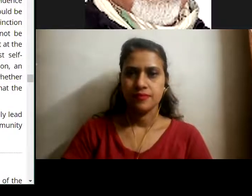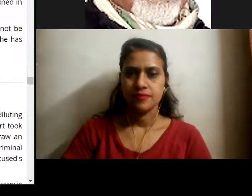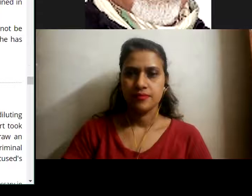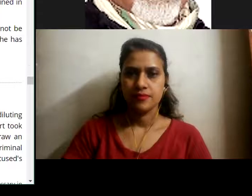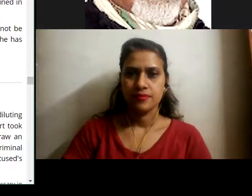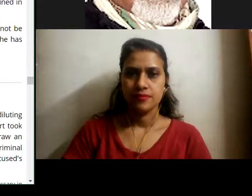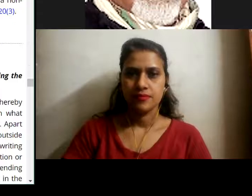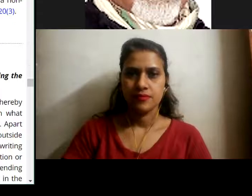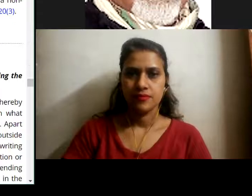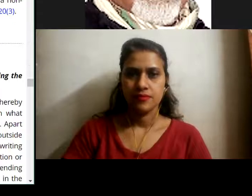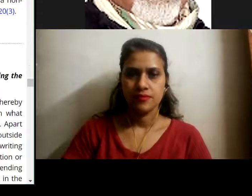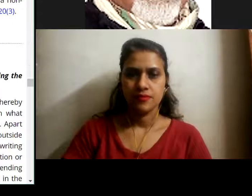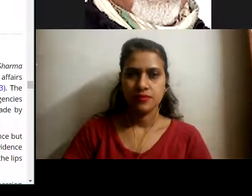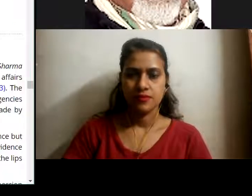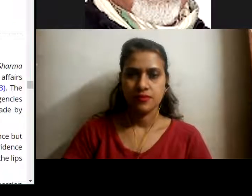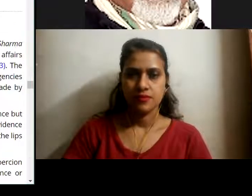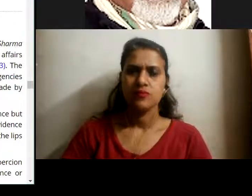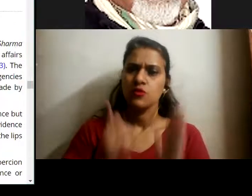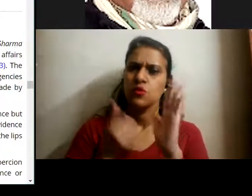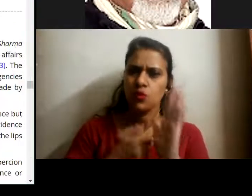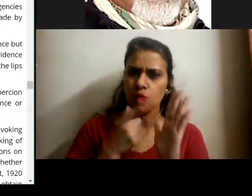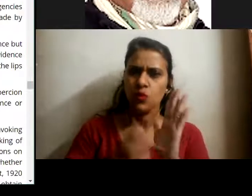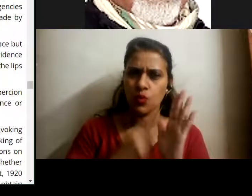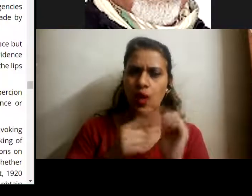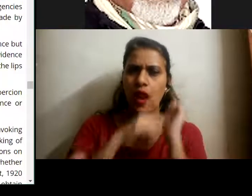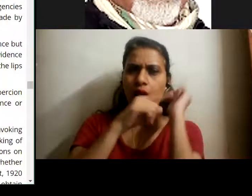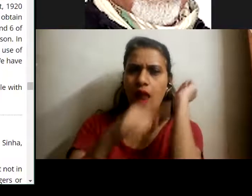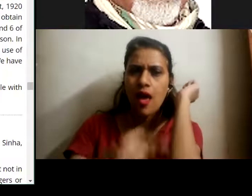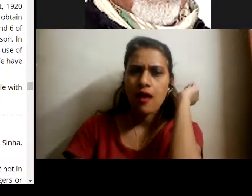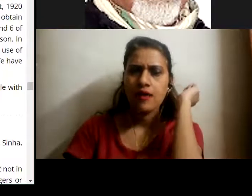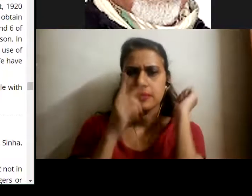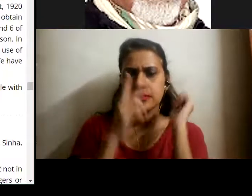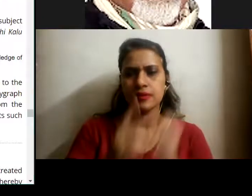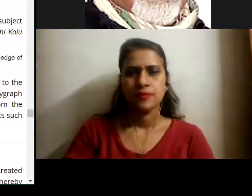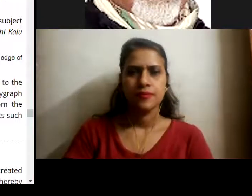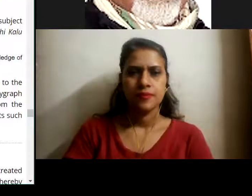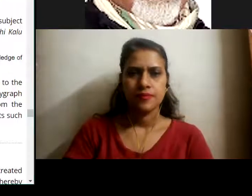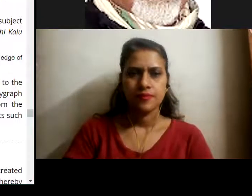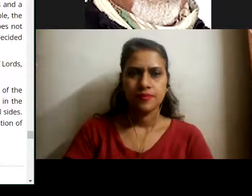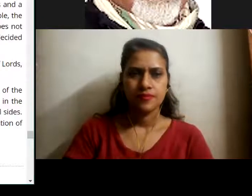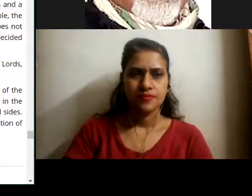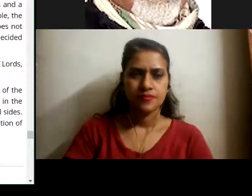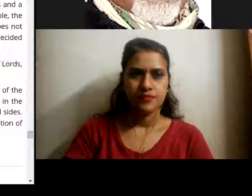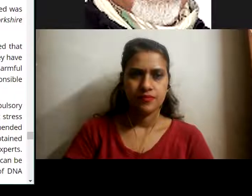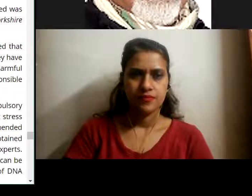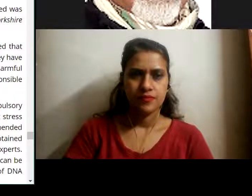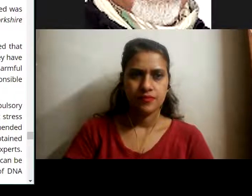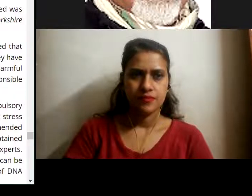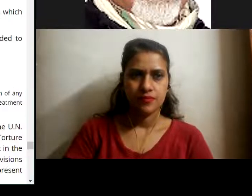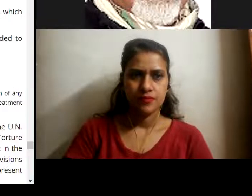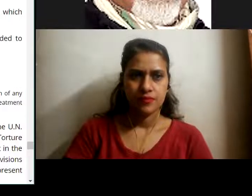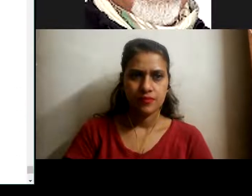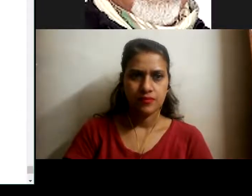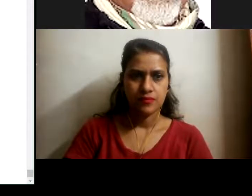So you have to just scroll through and go to the end of the page, and then you can see what is the,